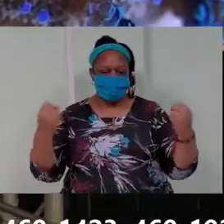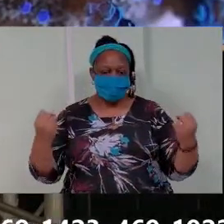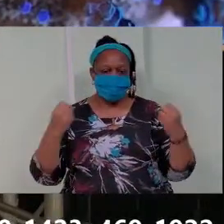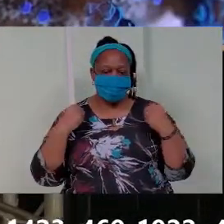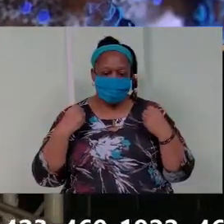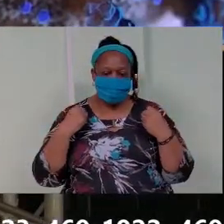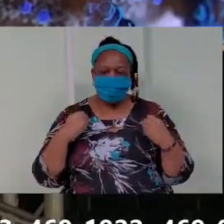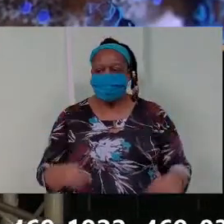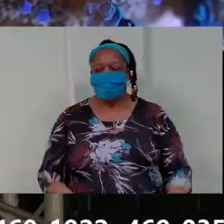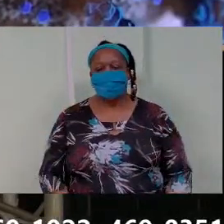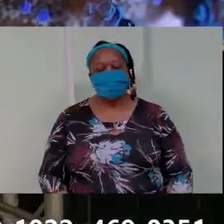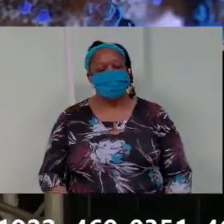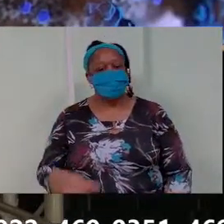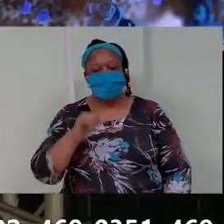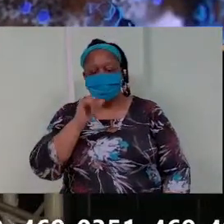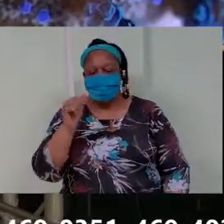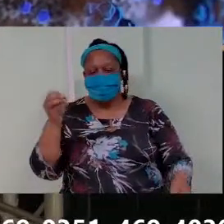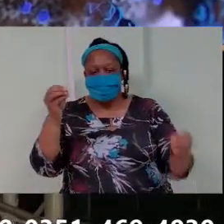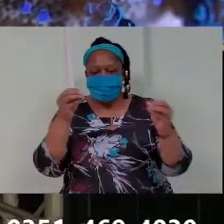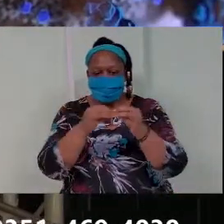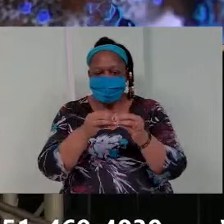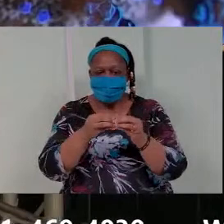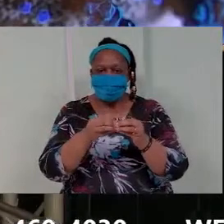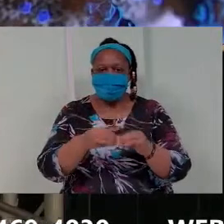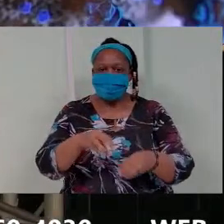6 members of the